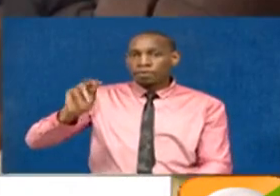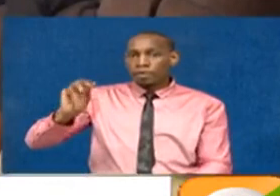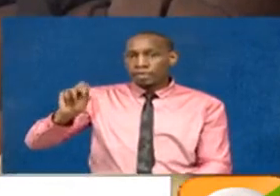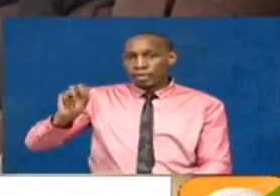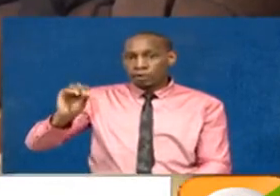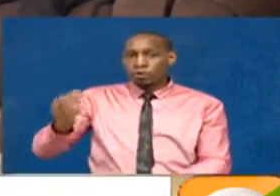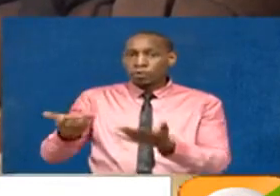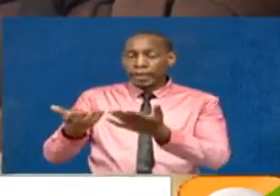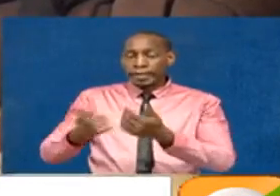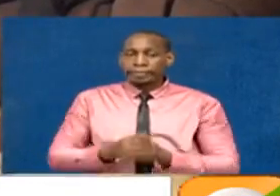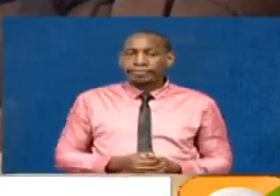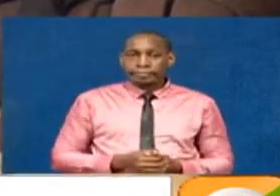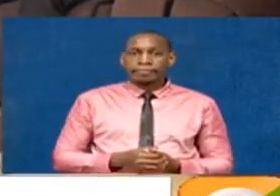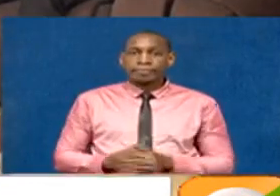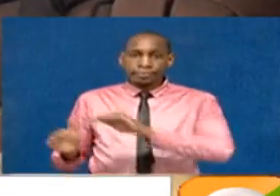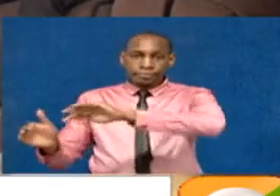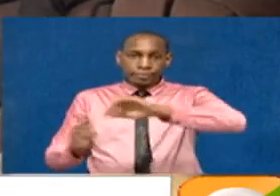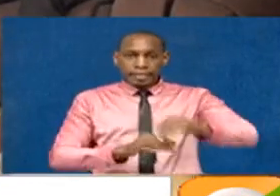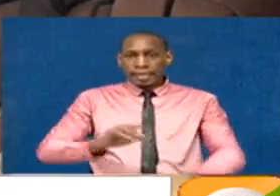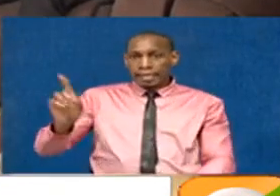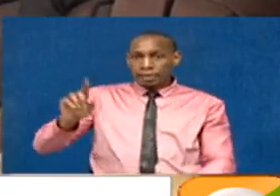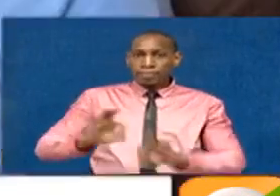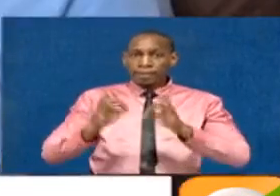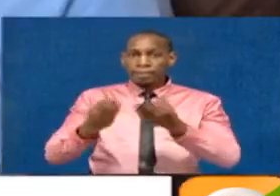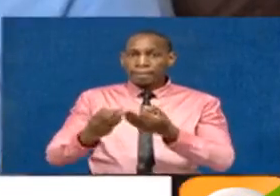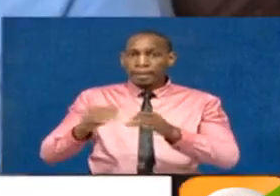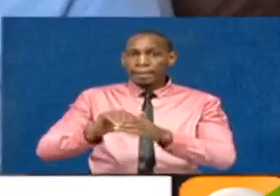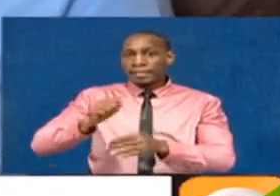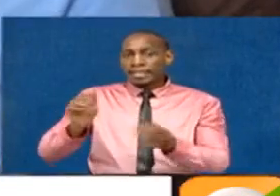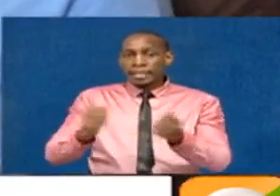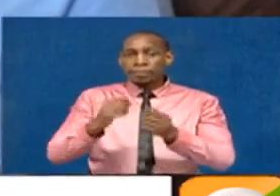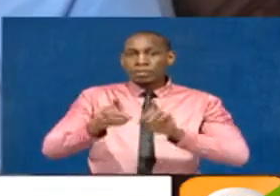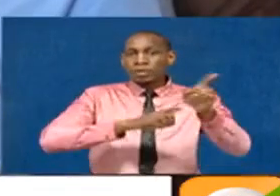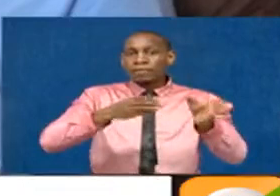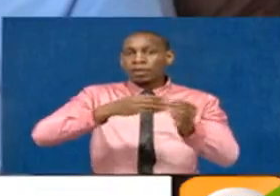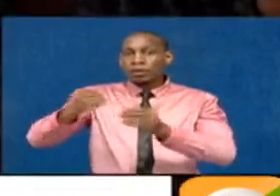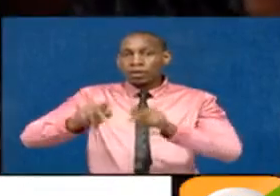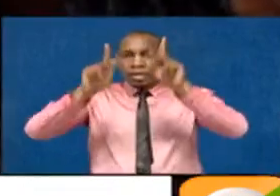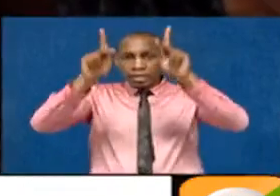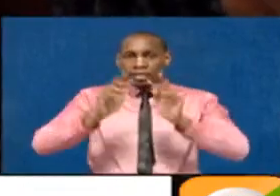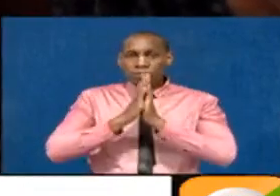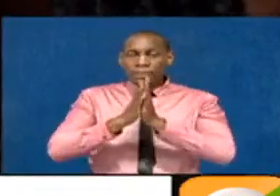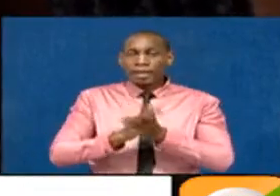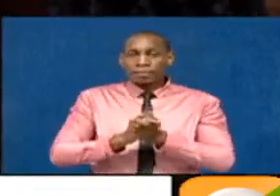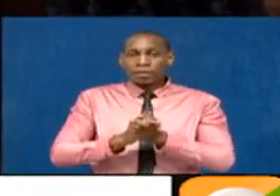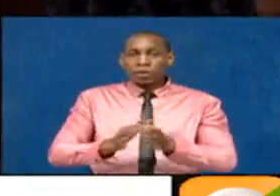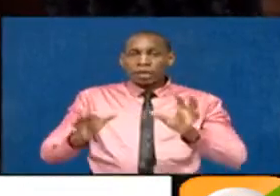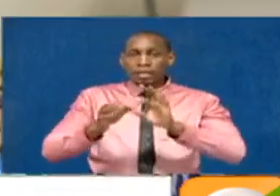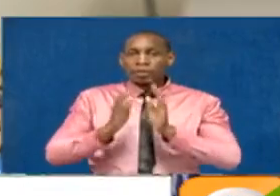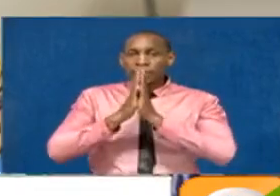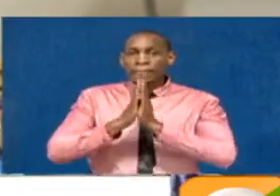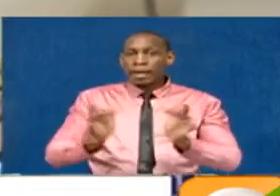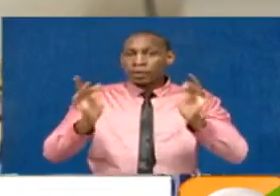is. Back in Nairobi, part of the family members who could not make for Kisumu prayers follow the special prayers